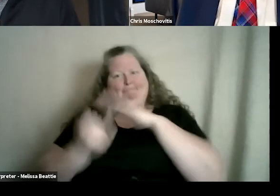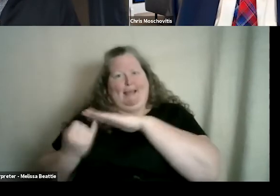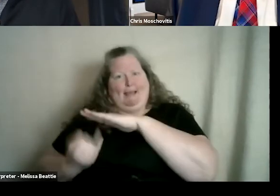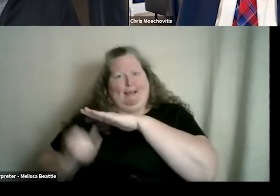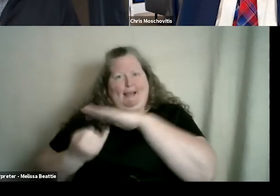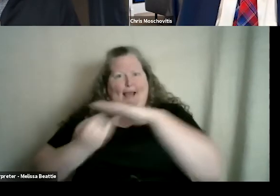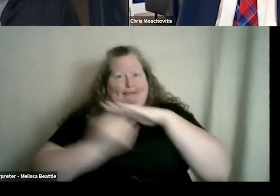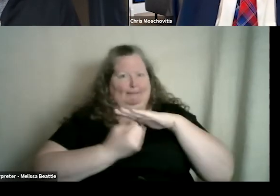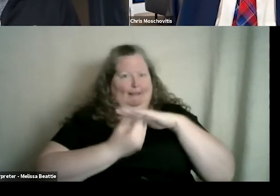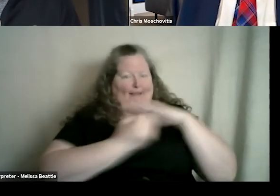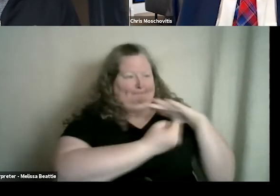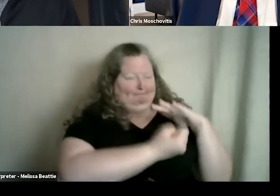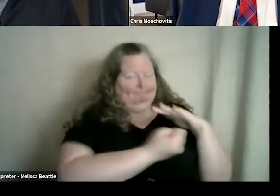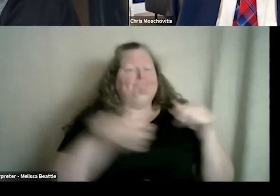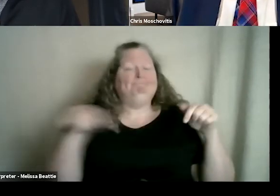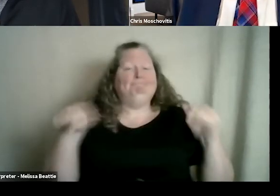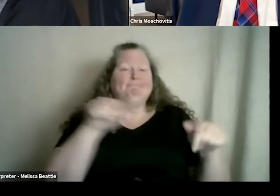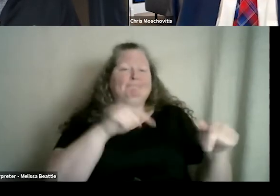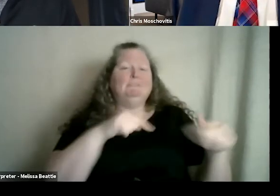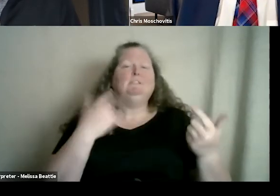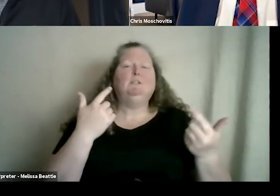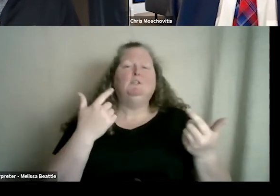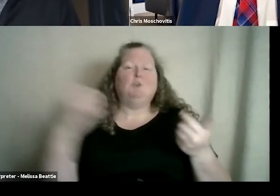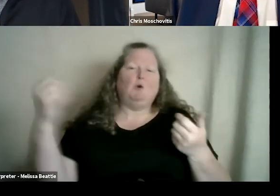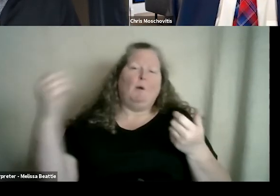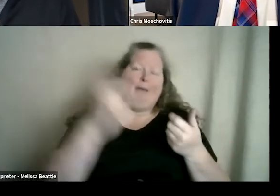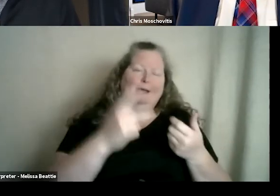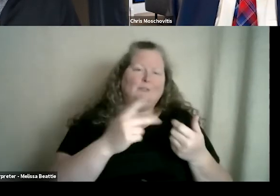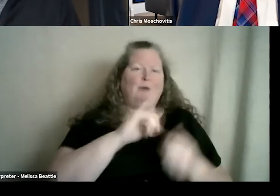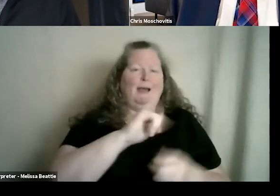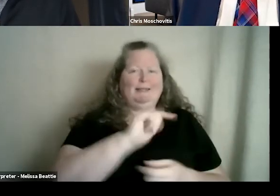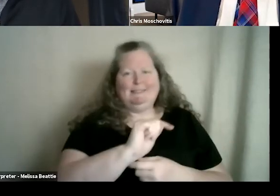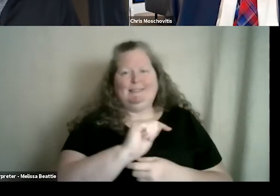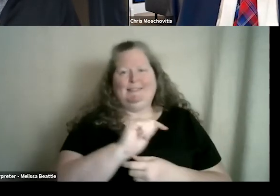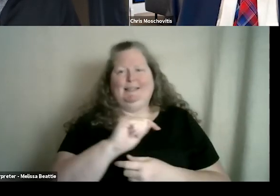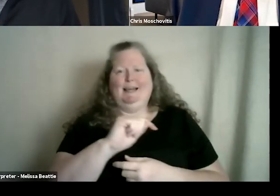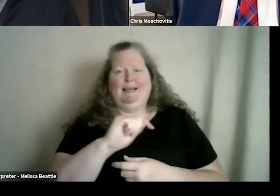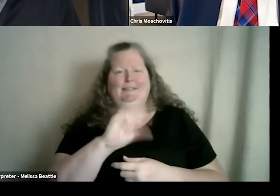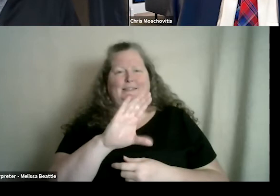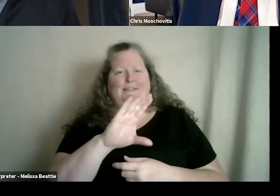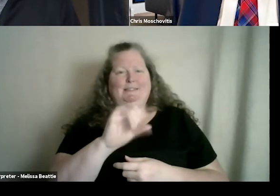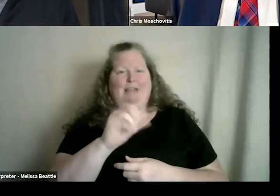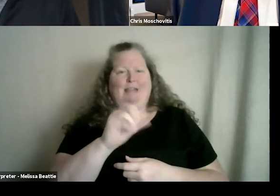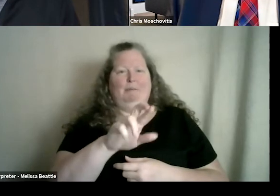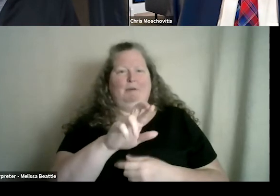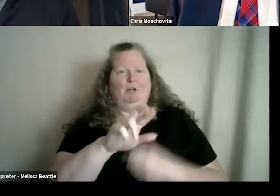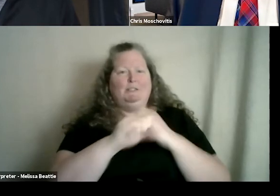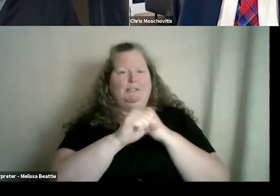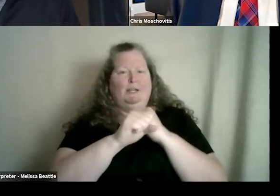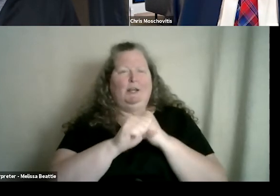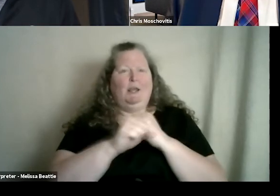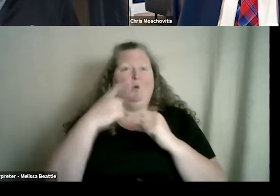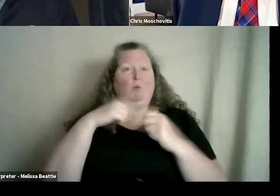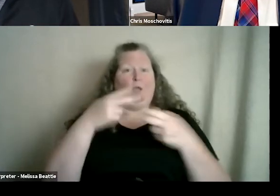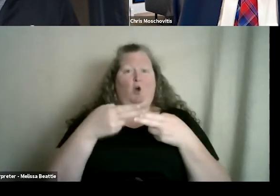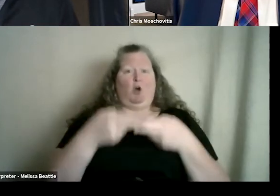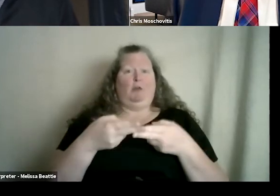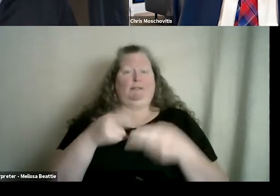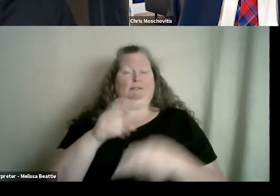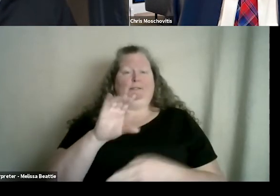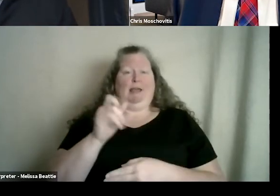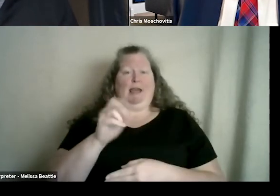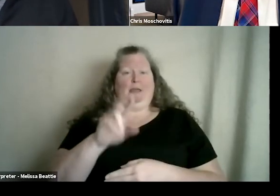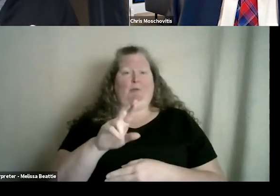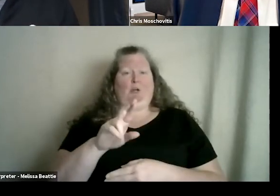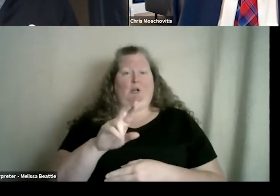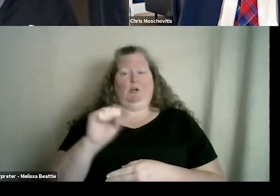back into cybersecurity and back into IT. I think we tried to avoid some of it, even with the name of this. We called it a cyber seminar. We didn't use